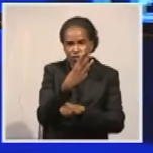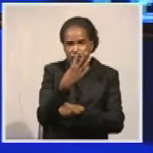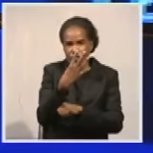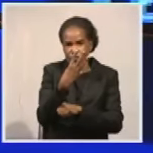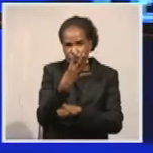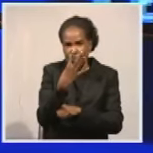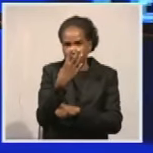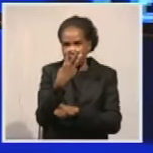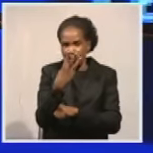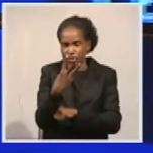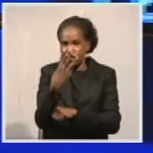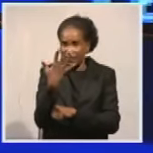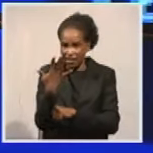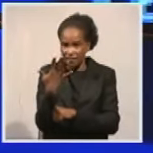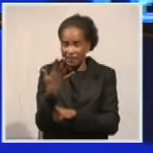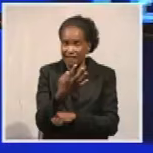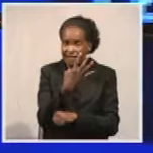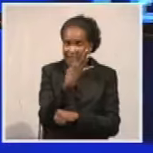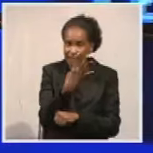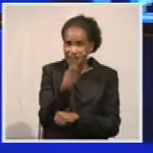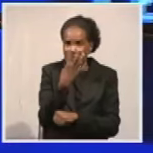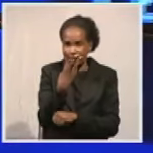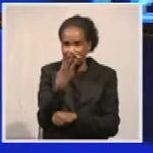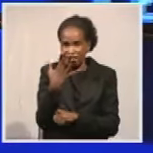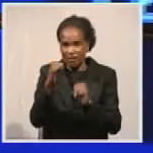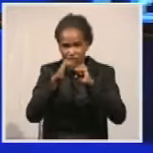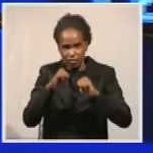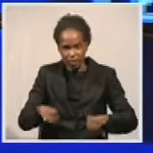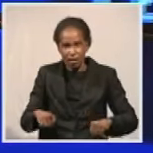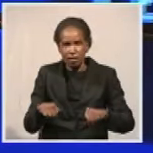435. That was